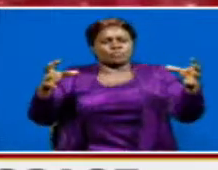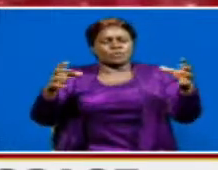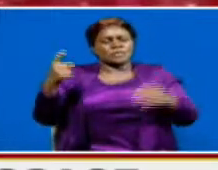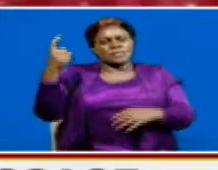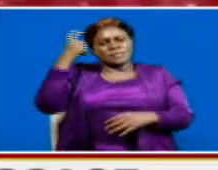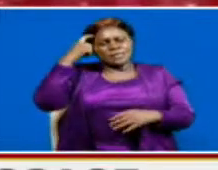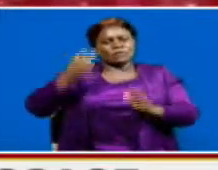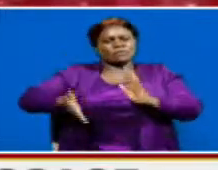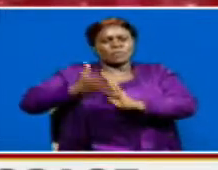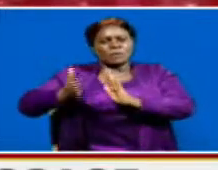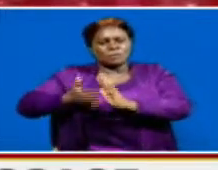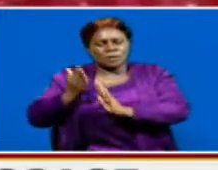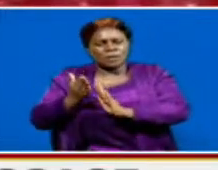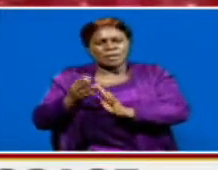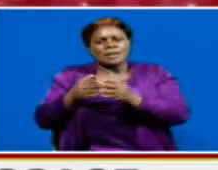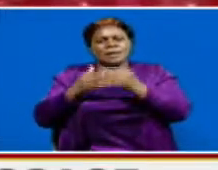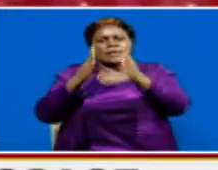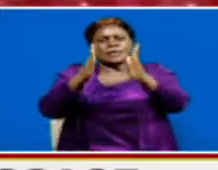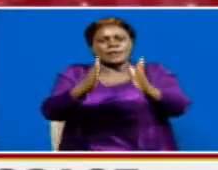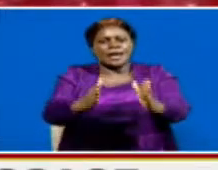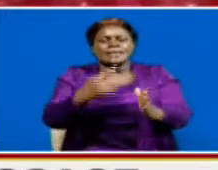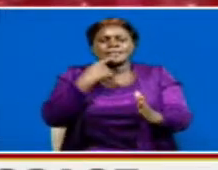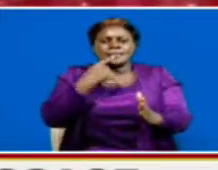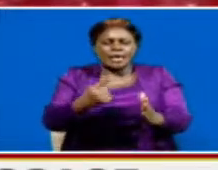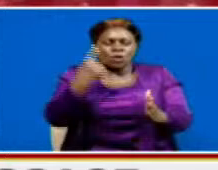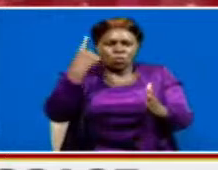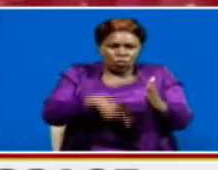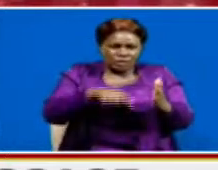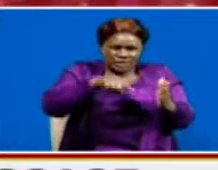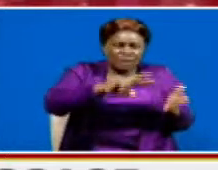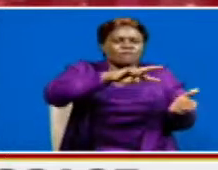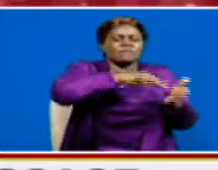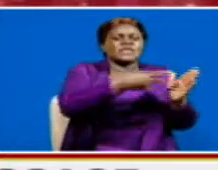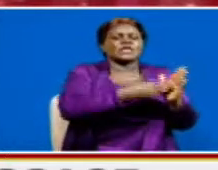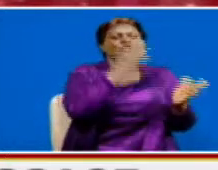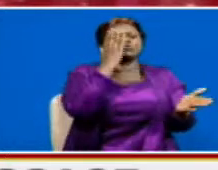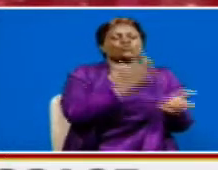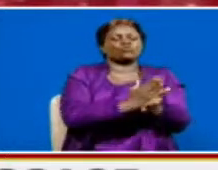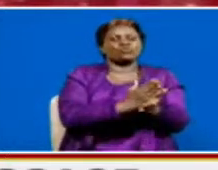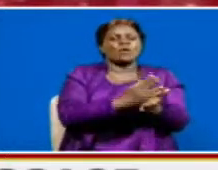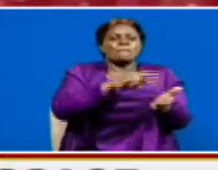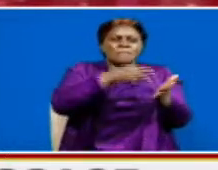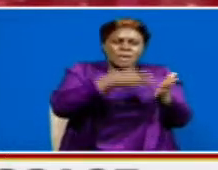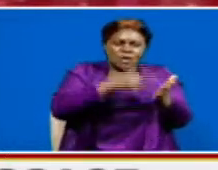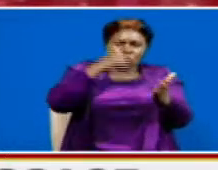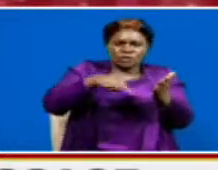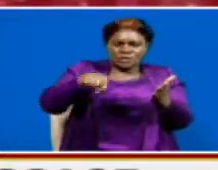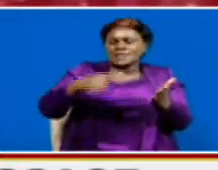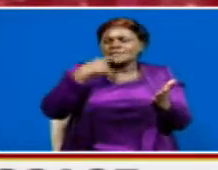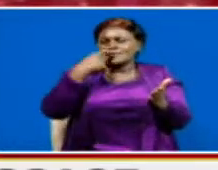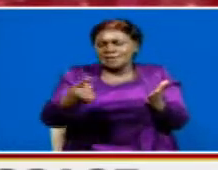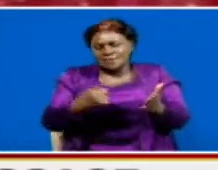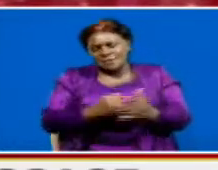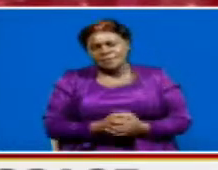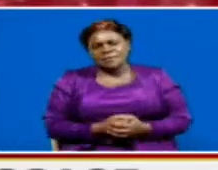sense of urgency, where leaders say what they mean and mean what they say.